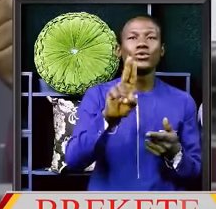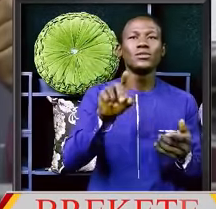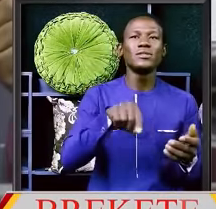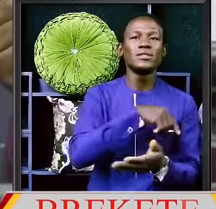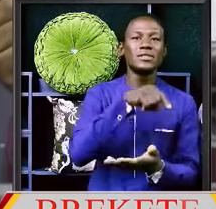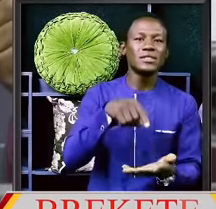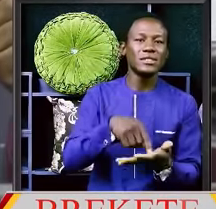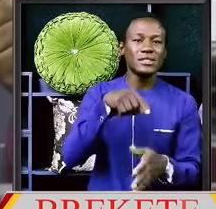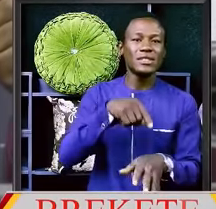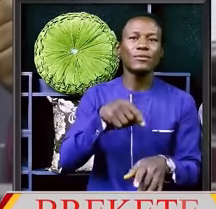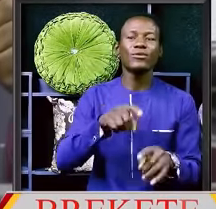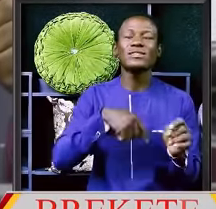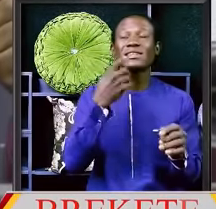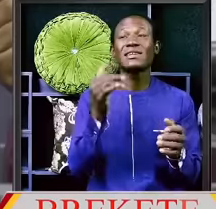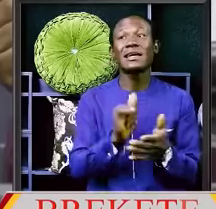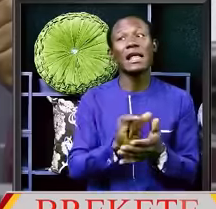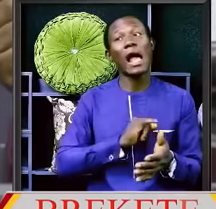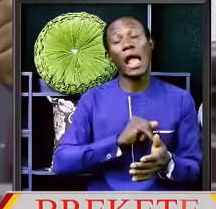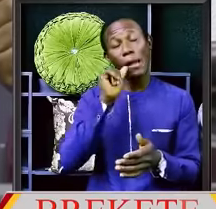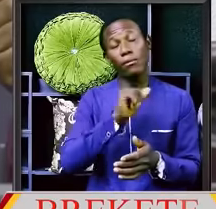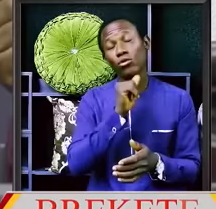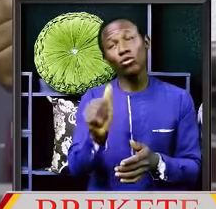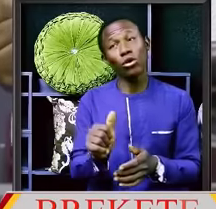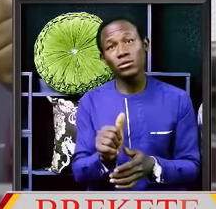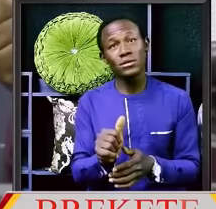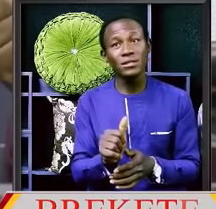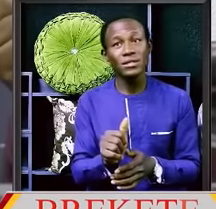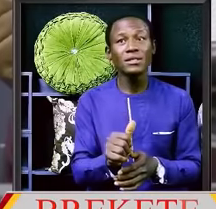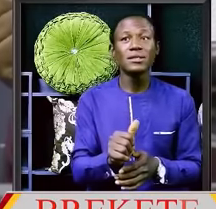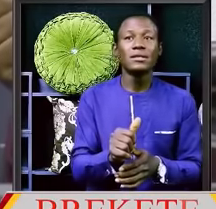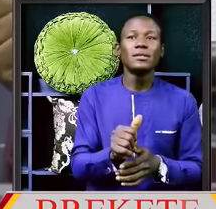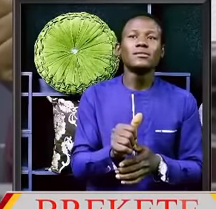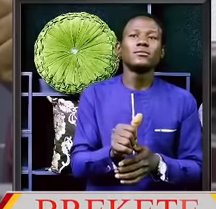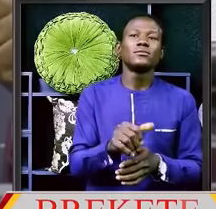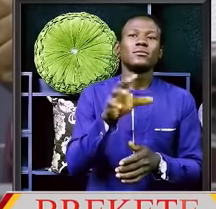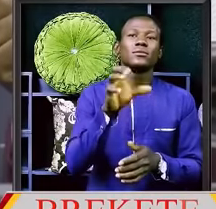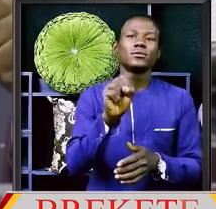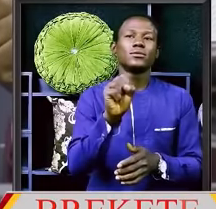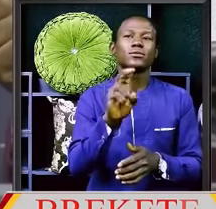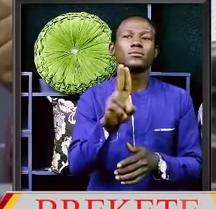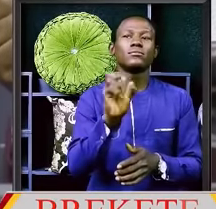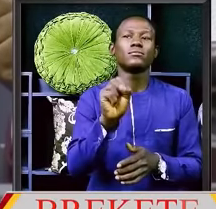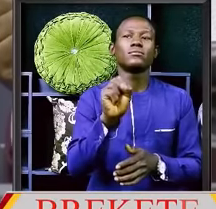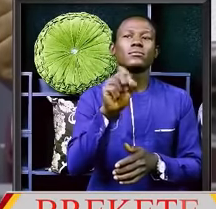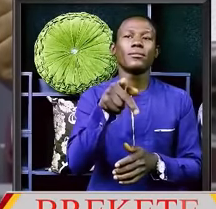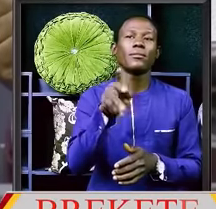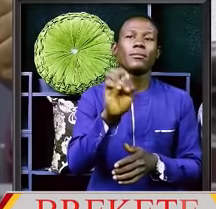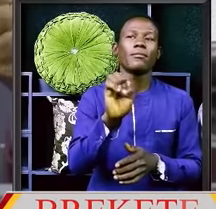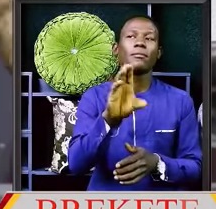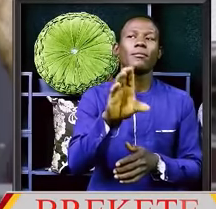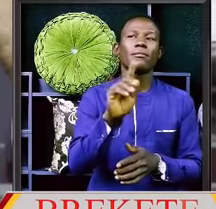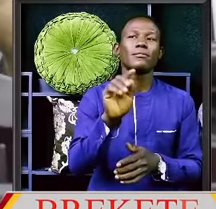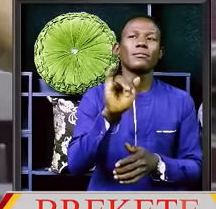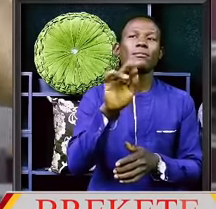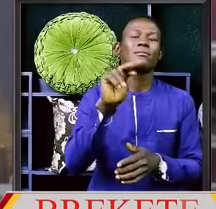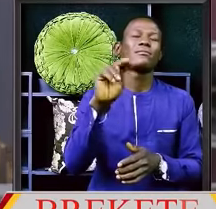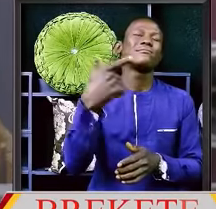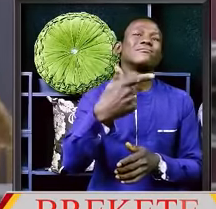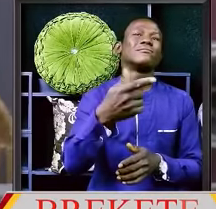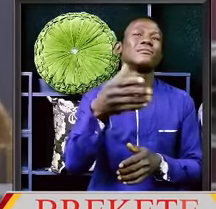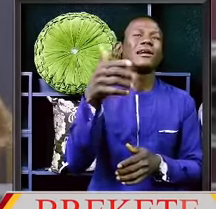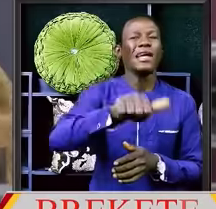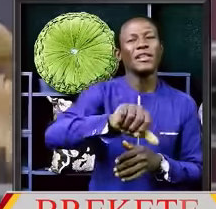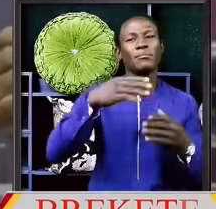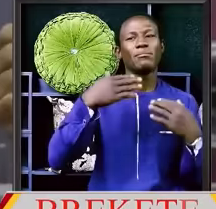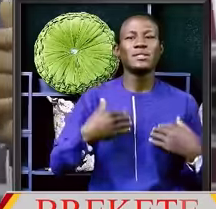anybody. And now, in they use this opportunity to tell the whole world, say so nobody say in they suspect